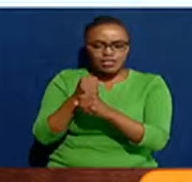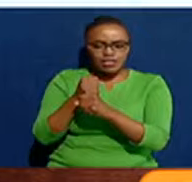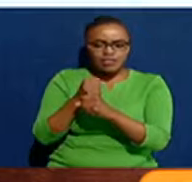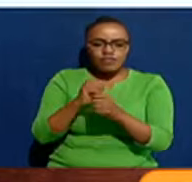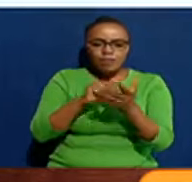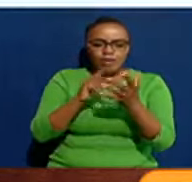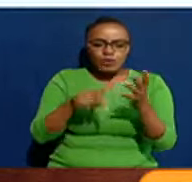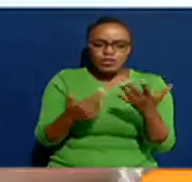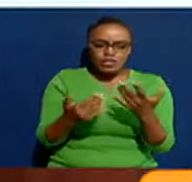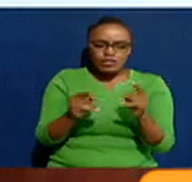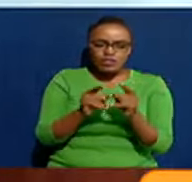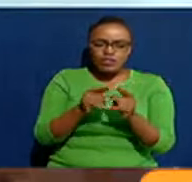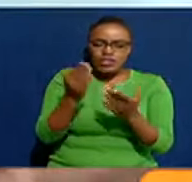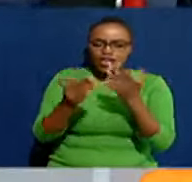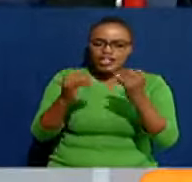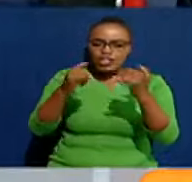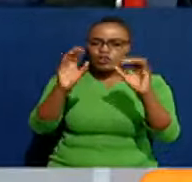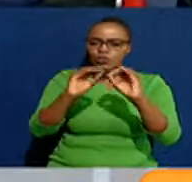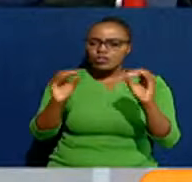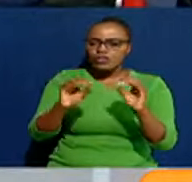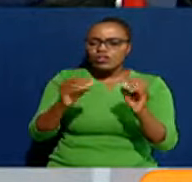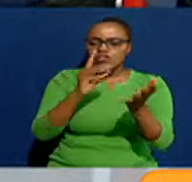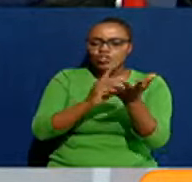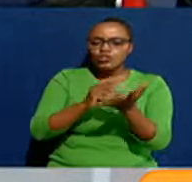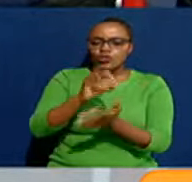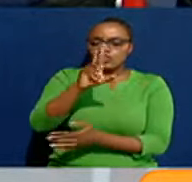So there are no clinical trials.